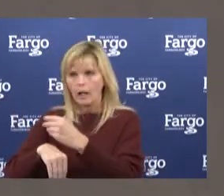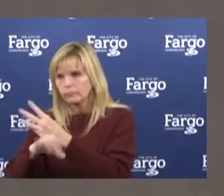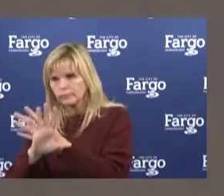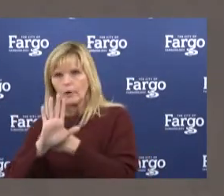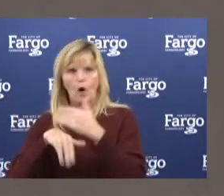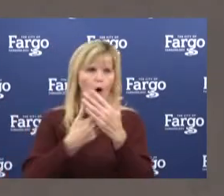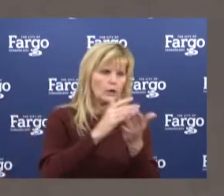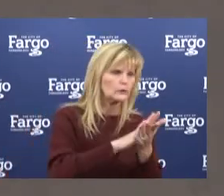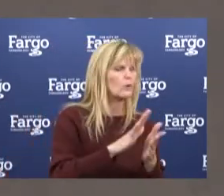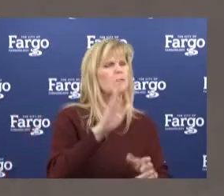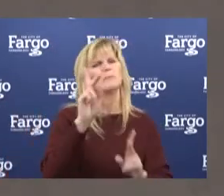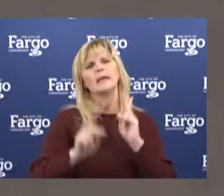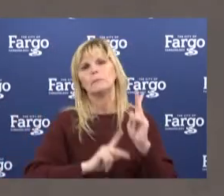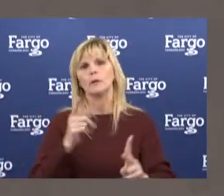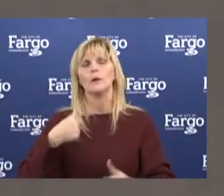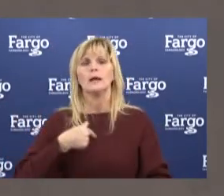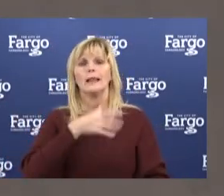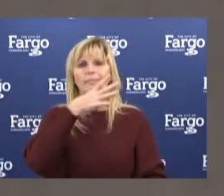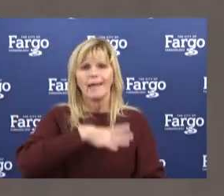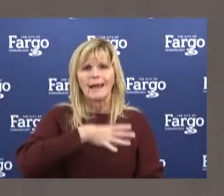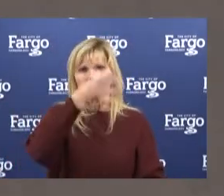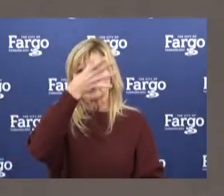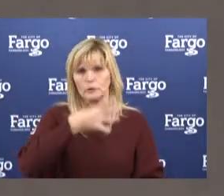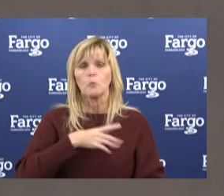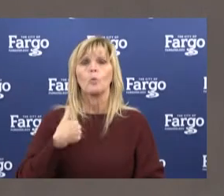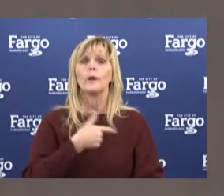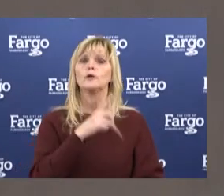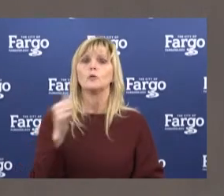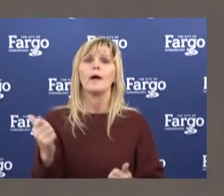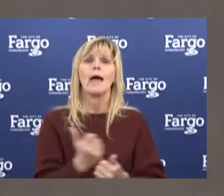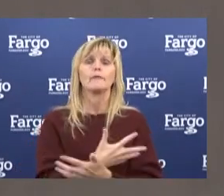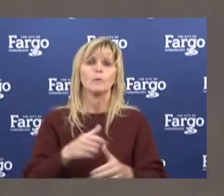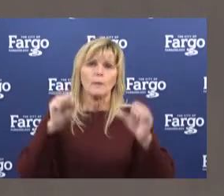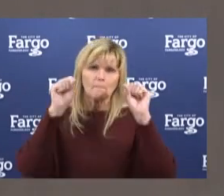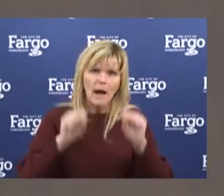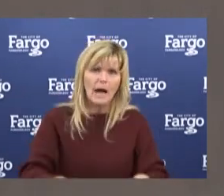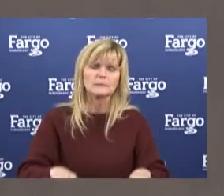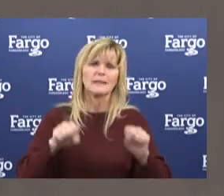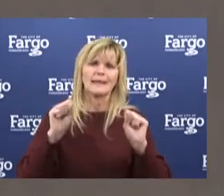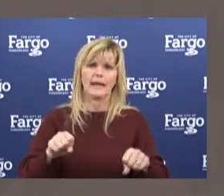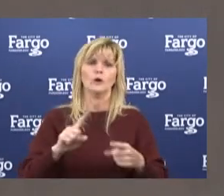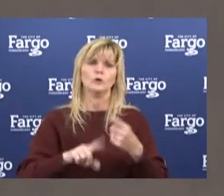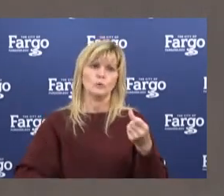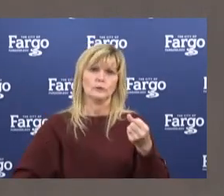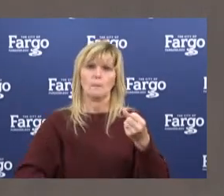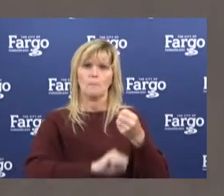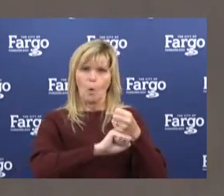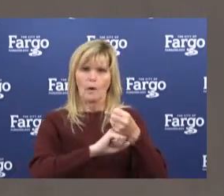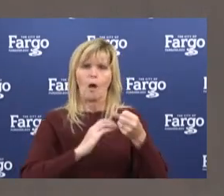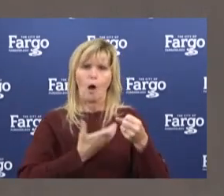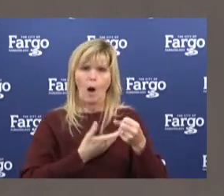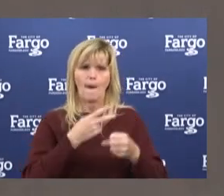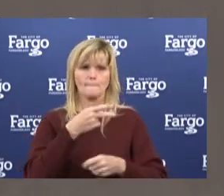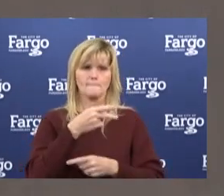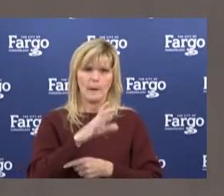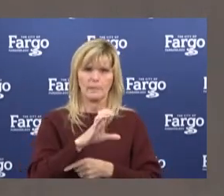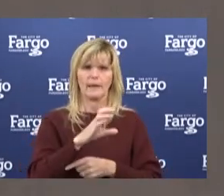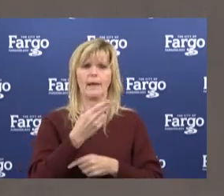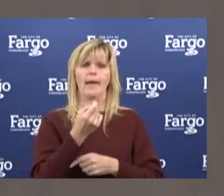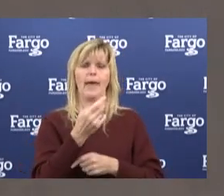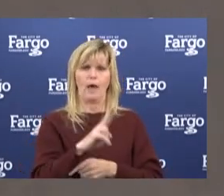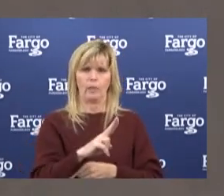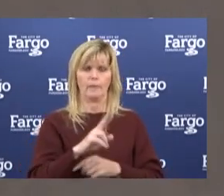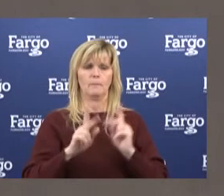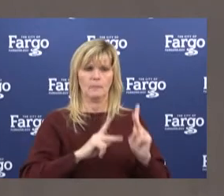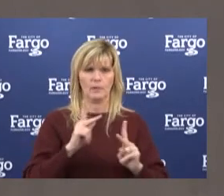need to do everything that we possibly can to support our public health officials, our school